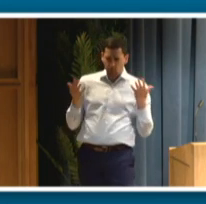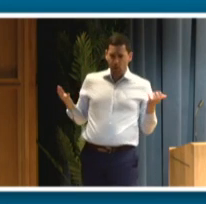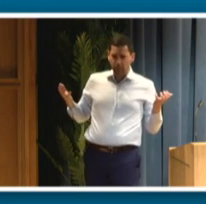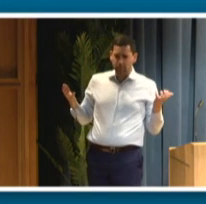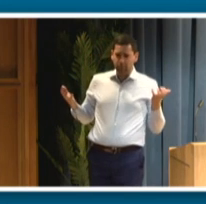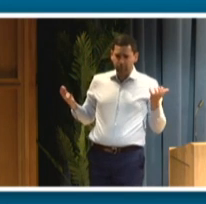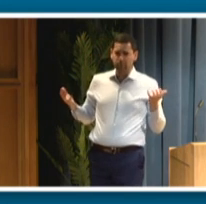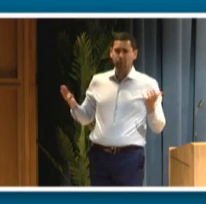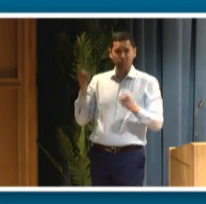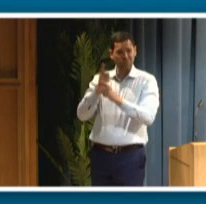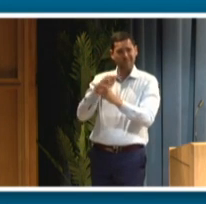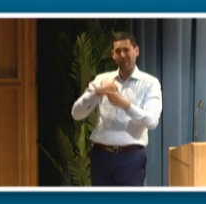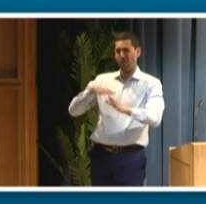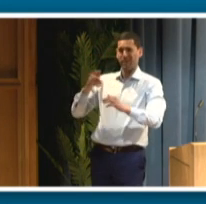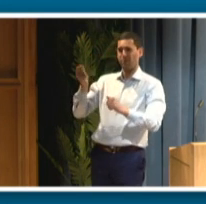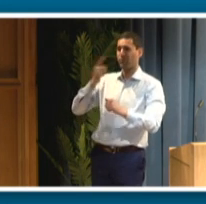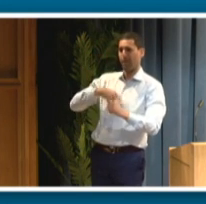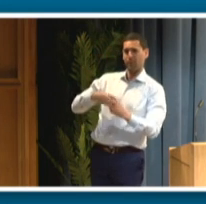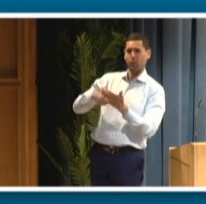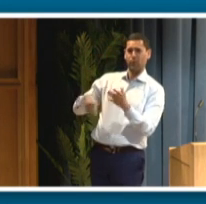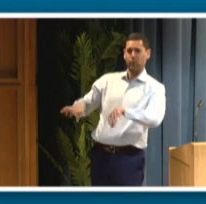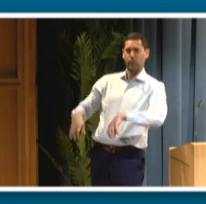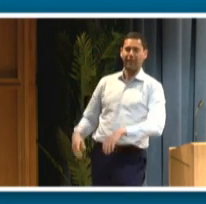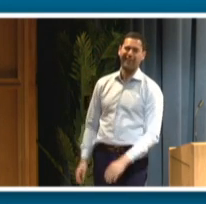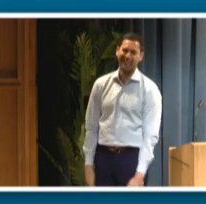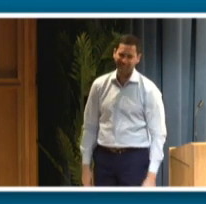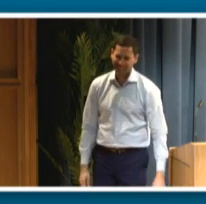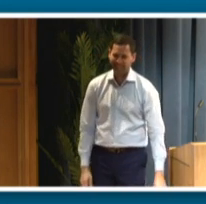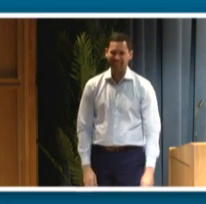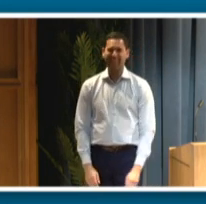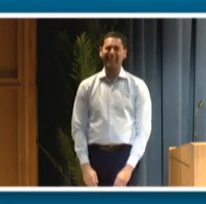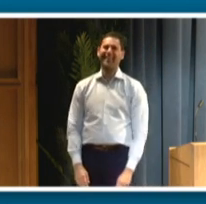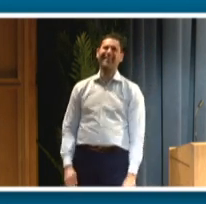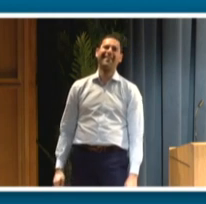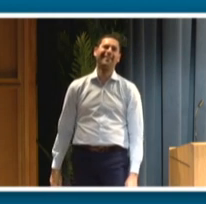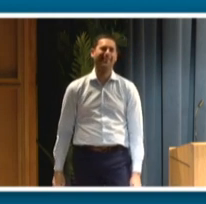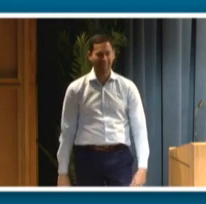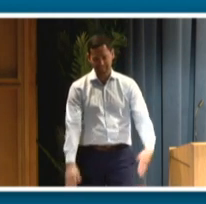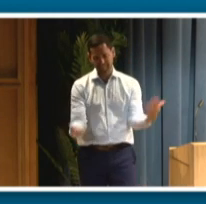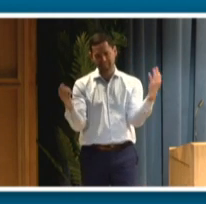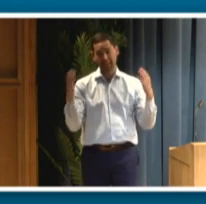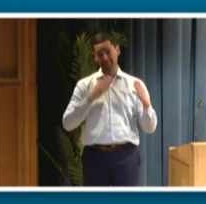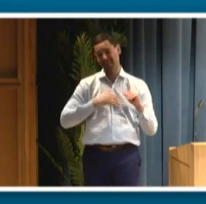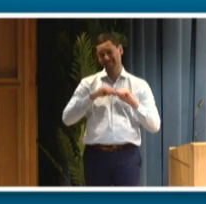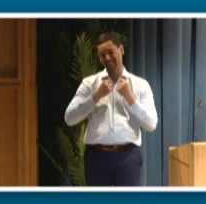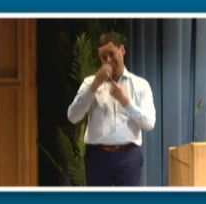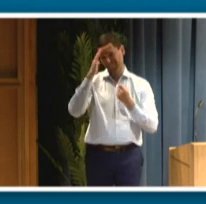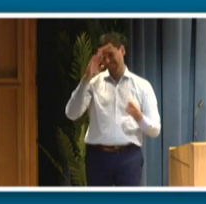Yeah. I don't like anybody to tell me what to do. Just ask me. Yeah, okay. My team knows that.